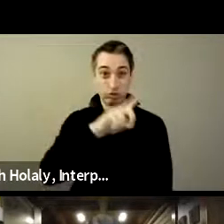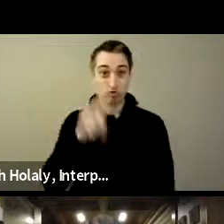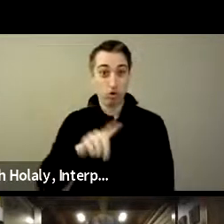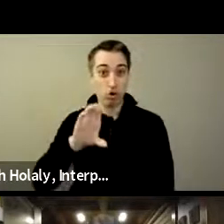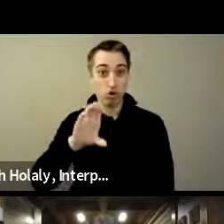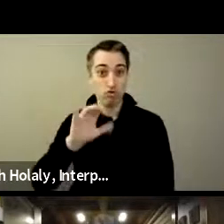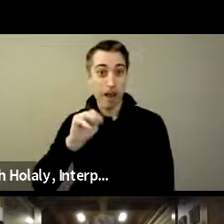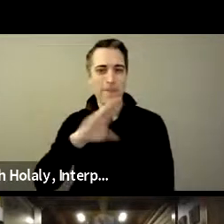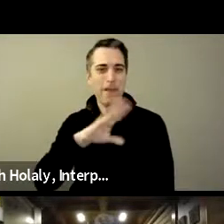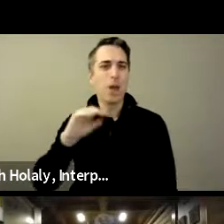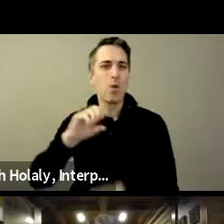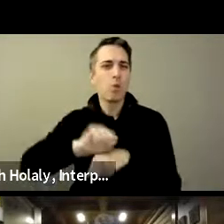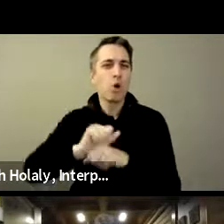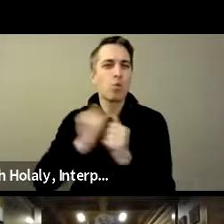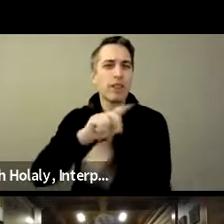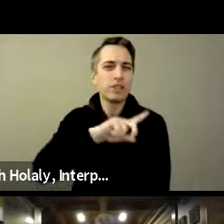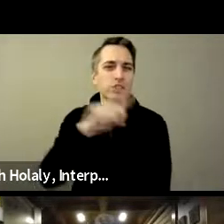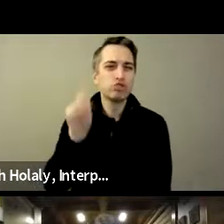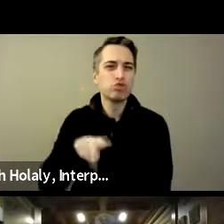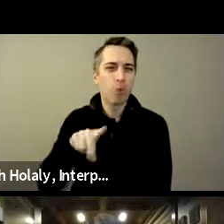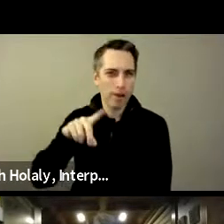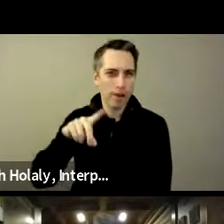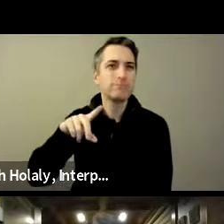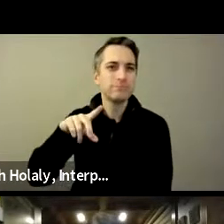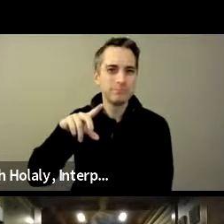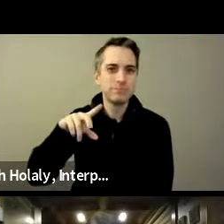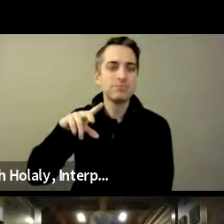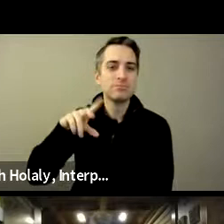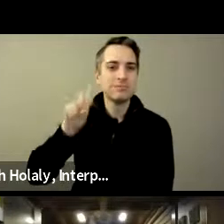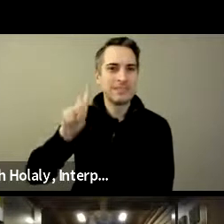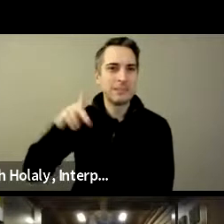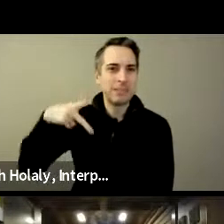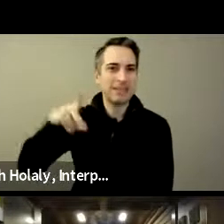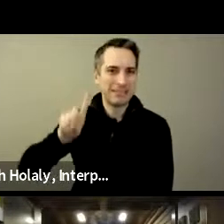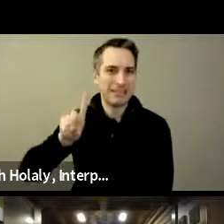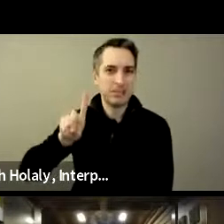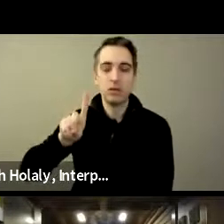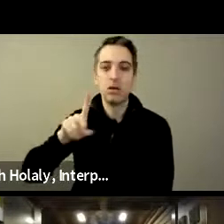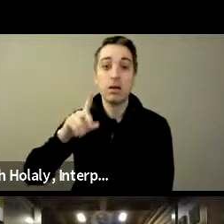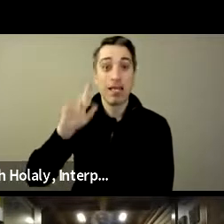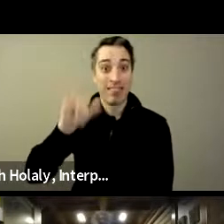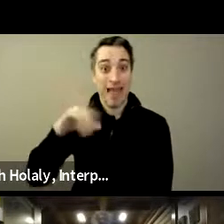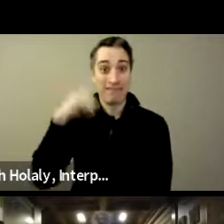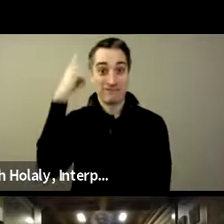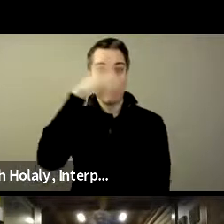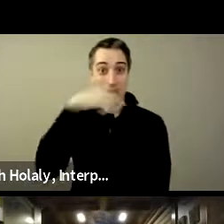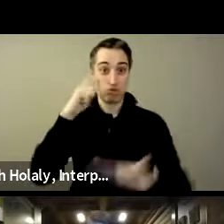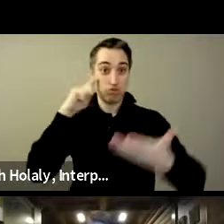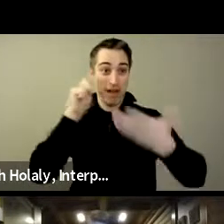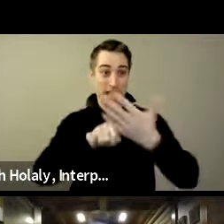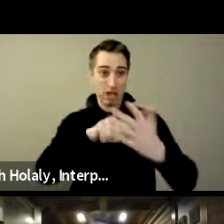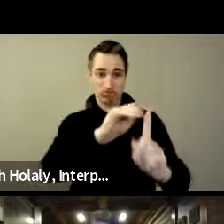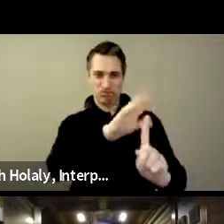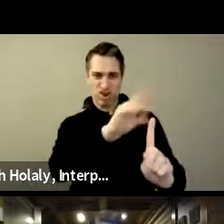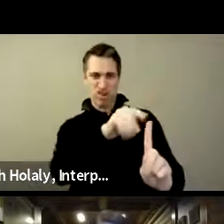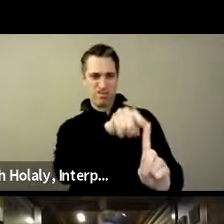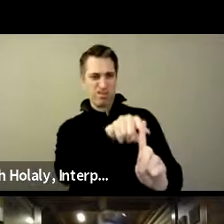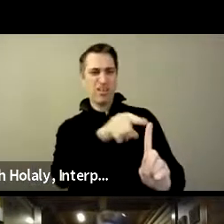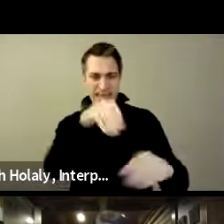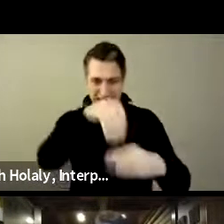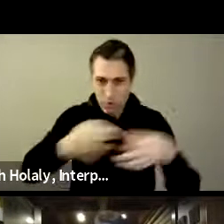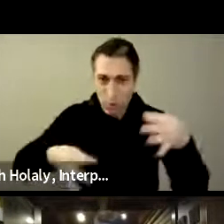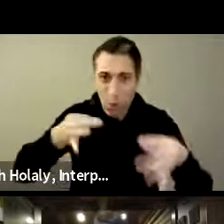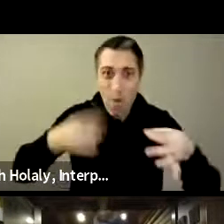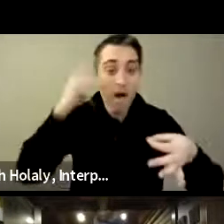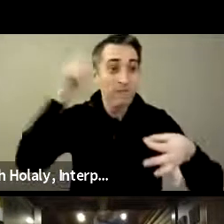Police Department, the facial recognition, you cannot use it as a in a courtroom to indict someone, and